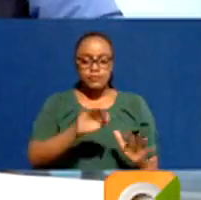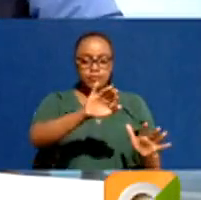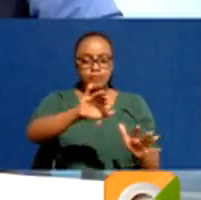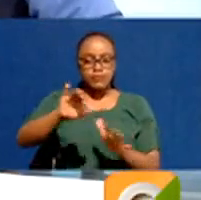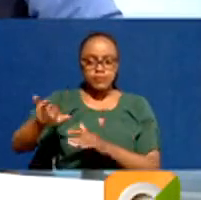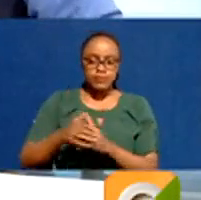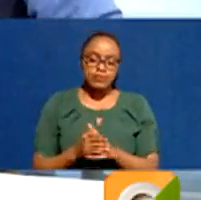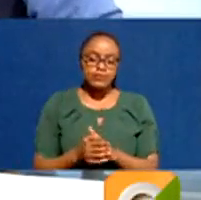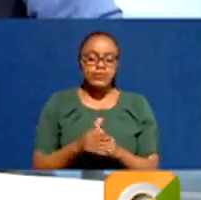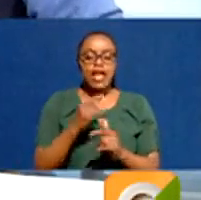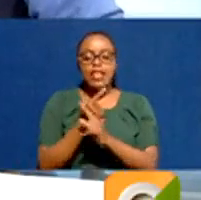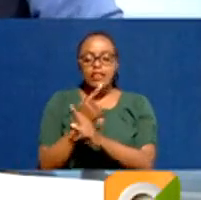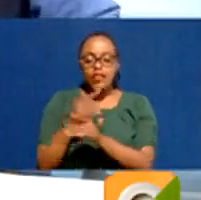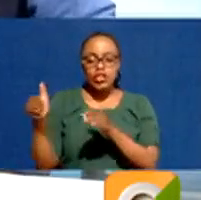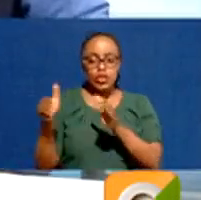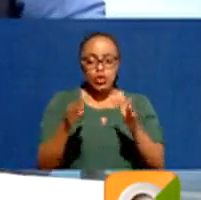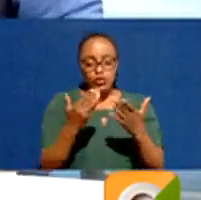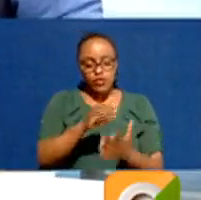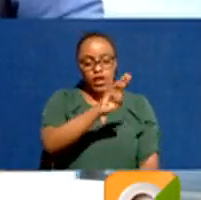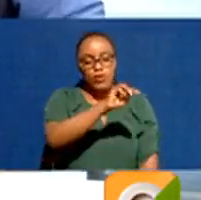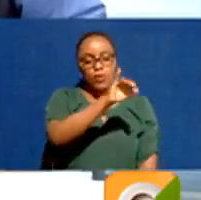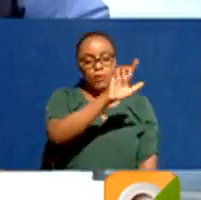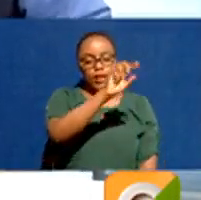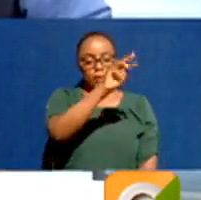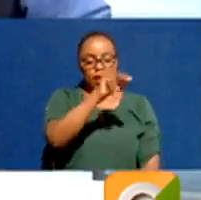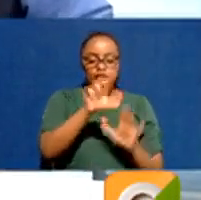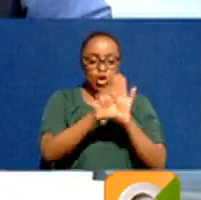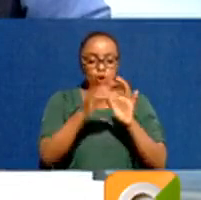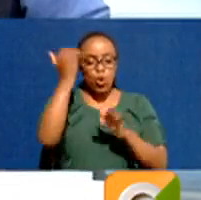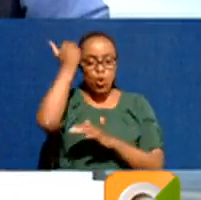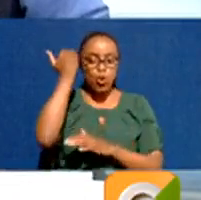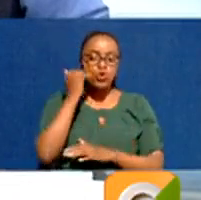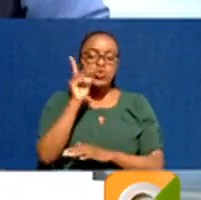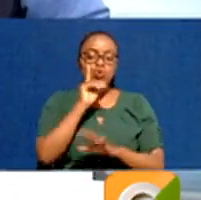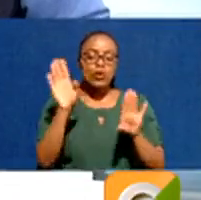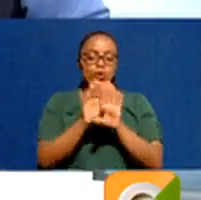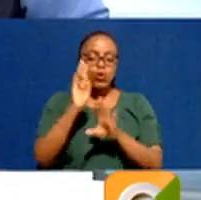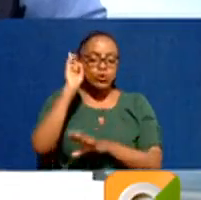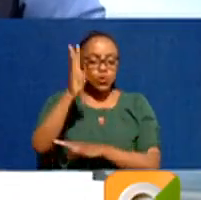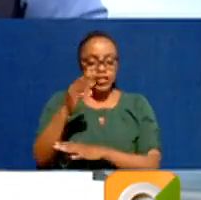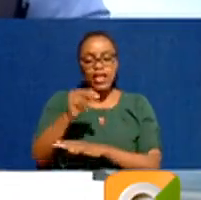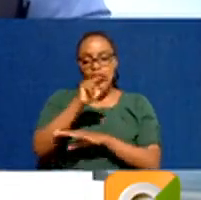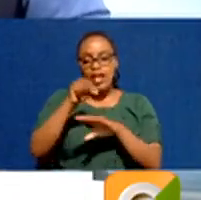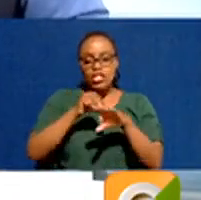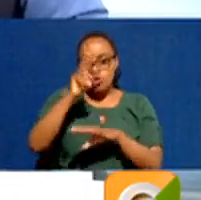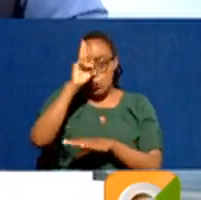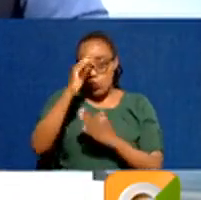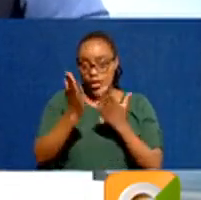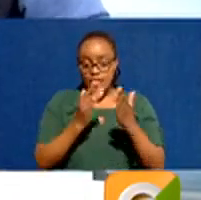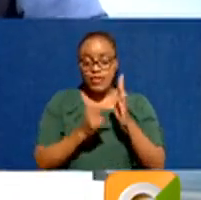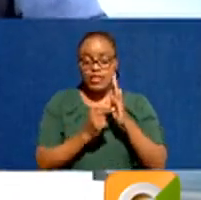Now, several roads leading to the Milimani Law Courts will be closed tomorrow. The National Police Service says the affected roads will be